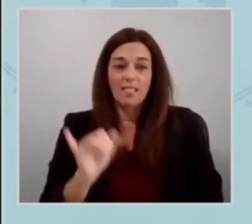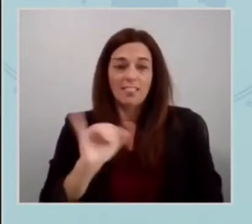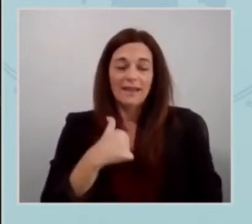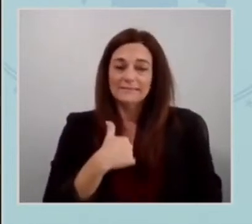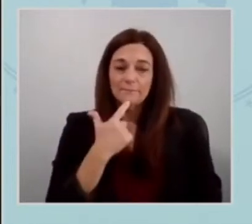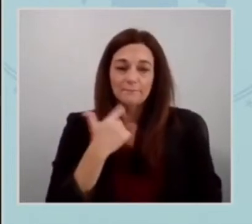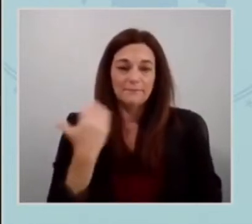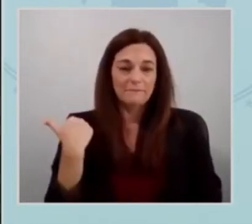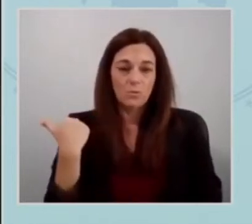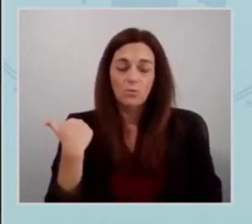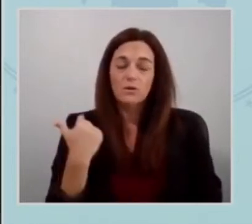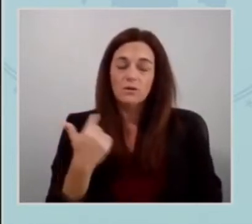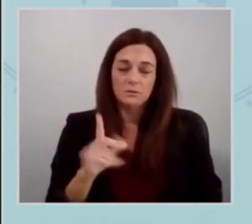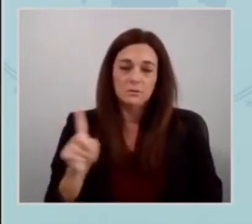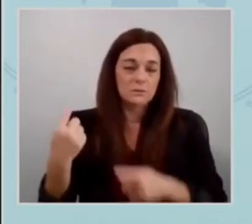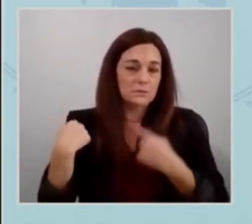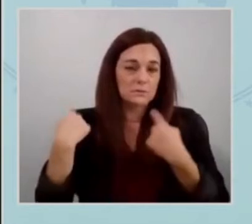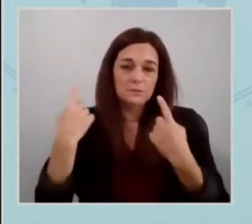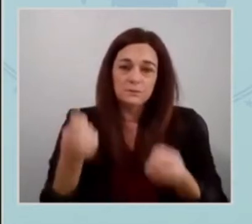Yes.